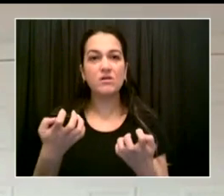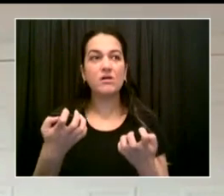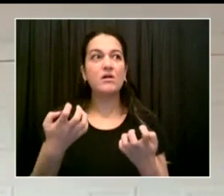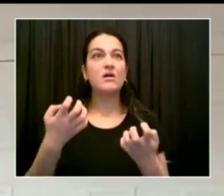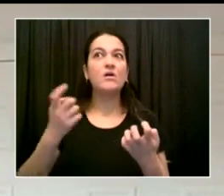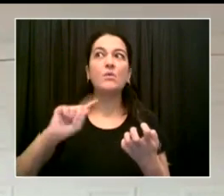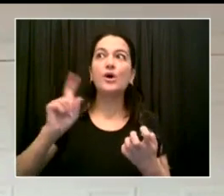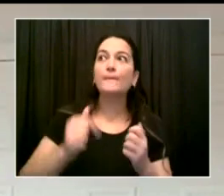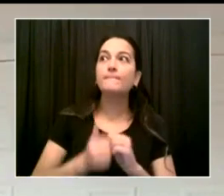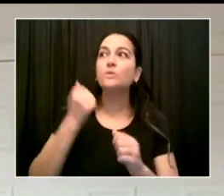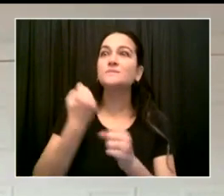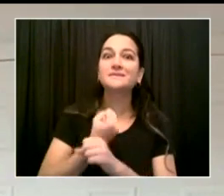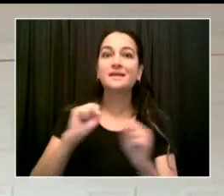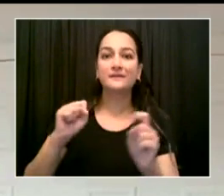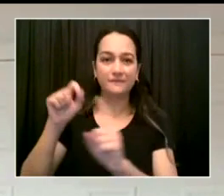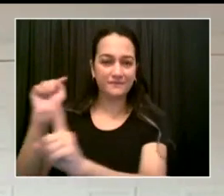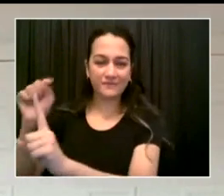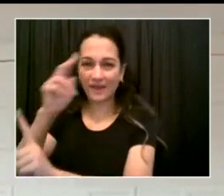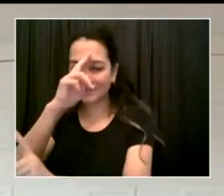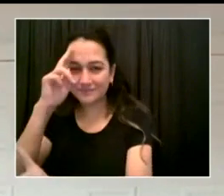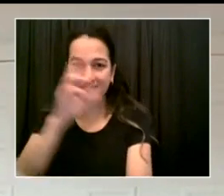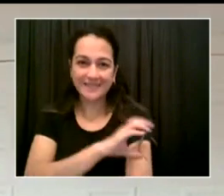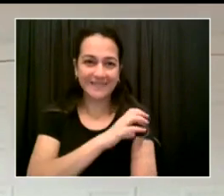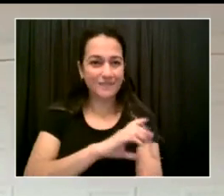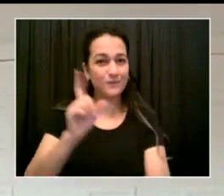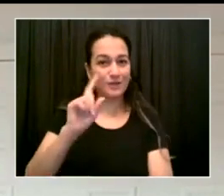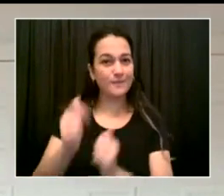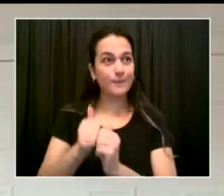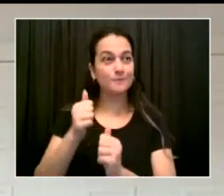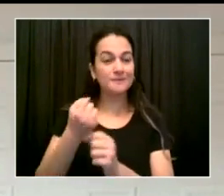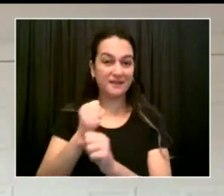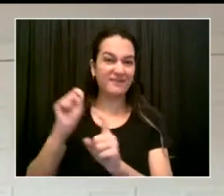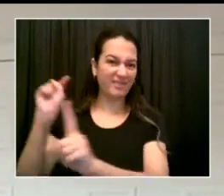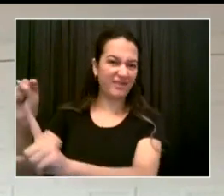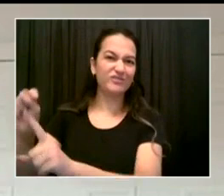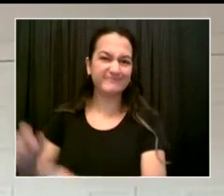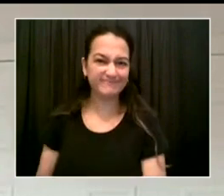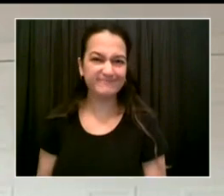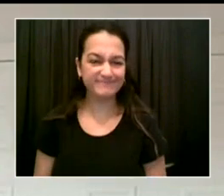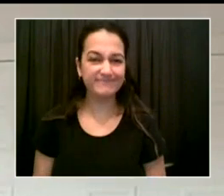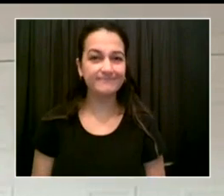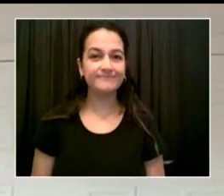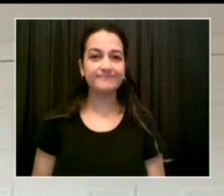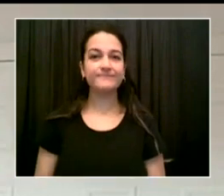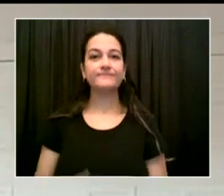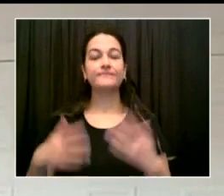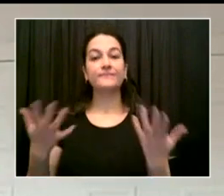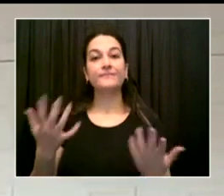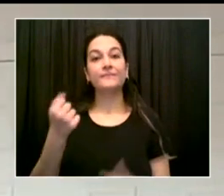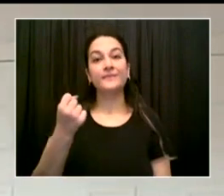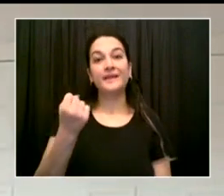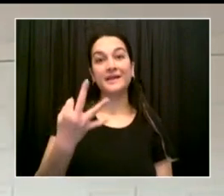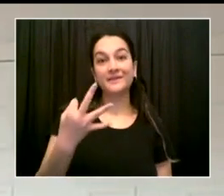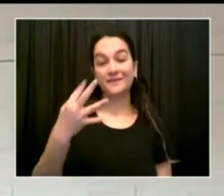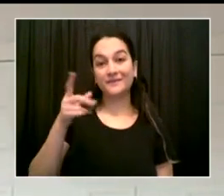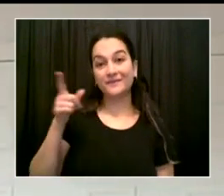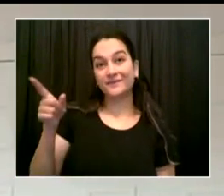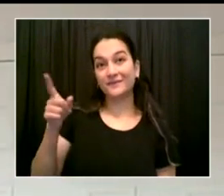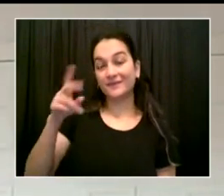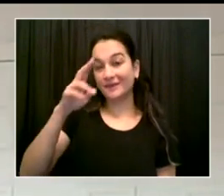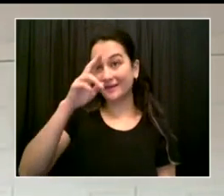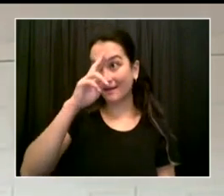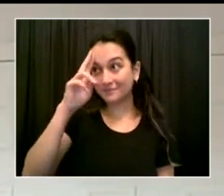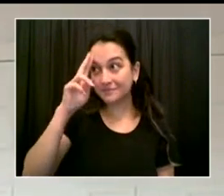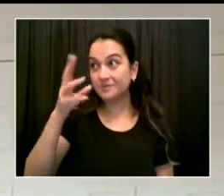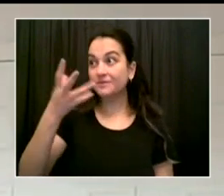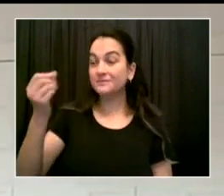look at similar rules and mandates for all municipal workers. If healthcare workers and CUNY students have to take serious